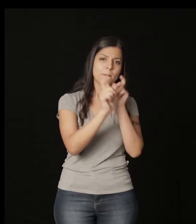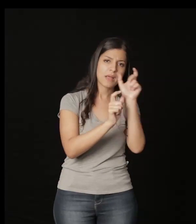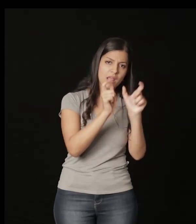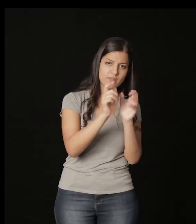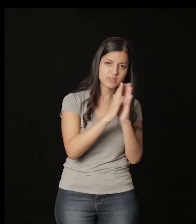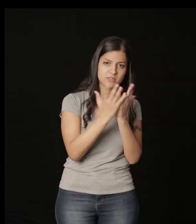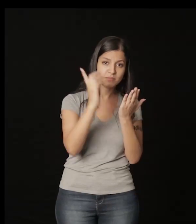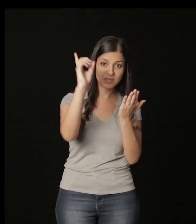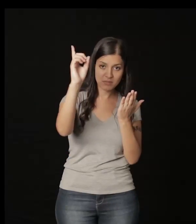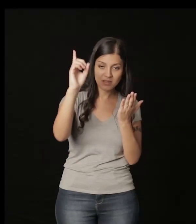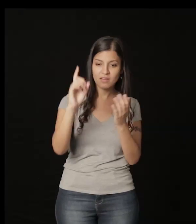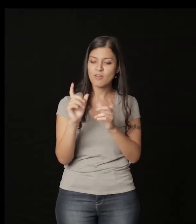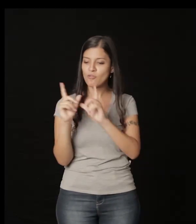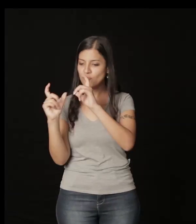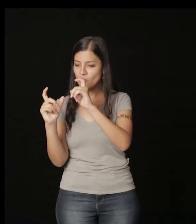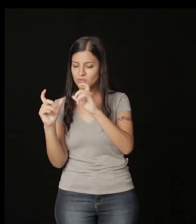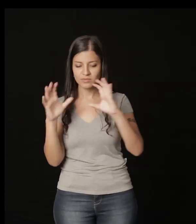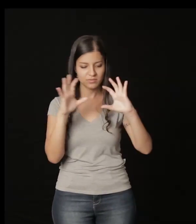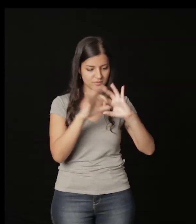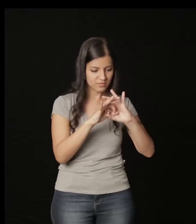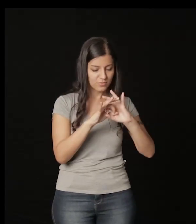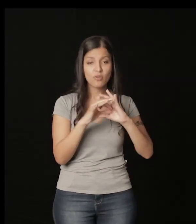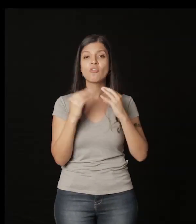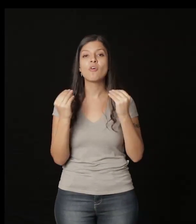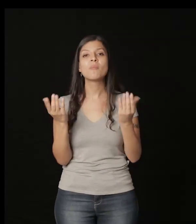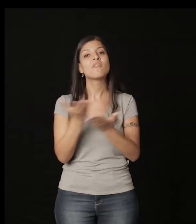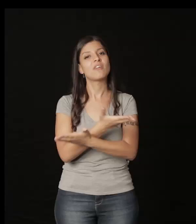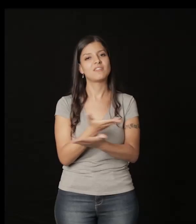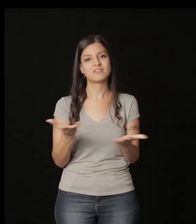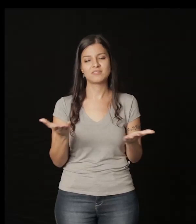between these pictures and the words on the pages of the Bible?